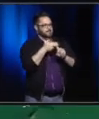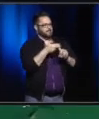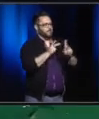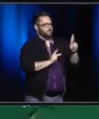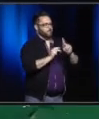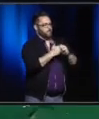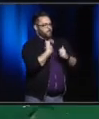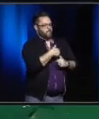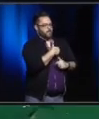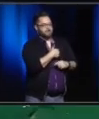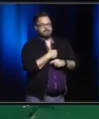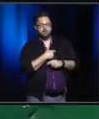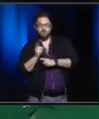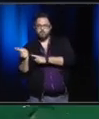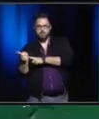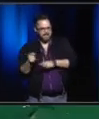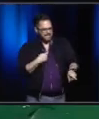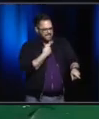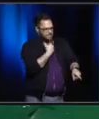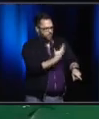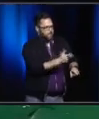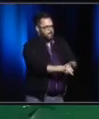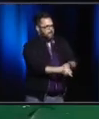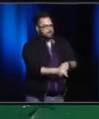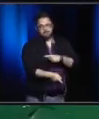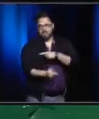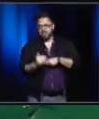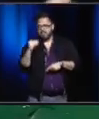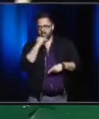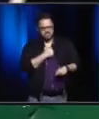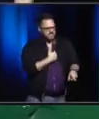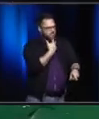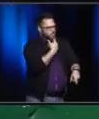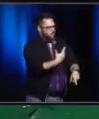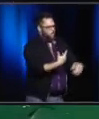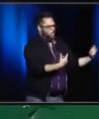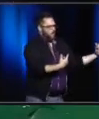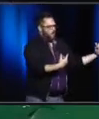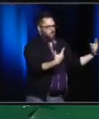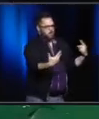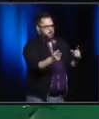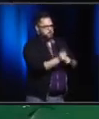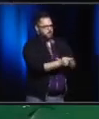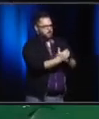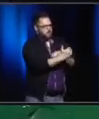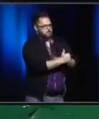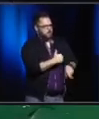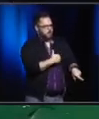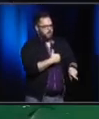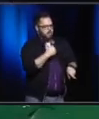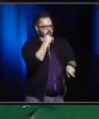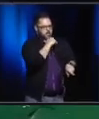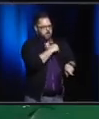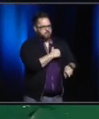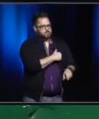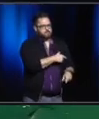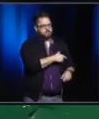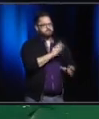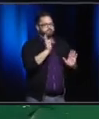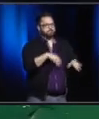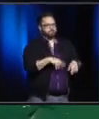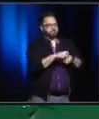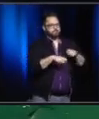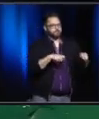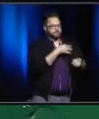It says 3. What? It says 3, he says 1. Almost done.